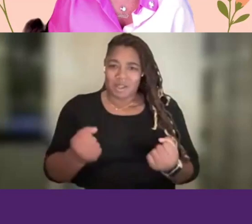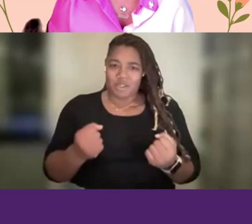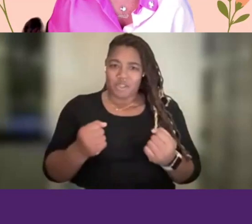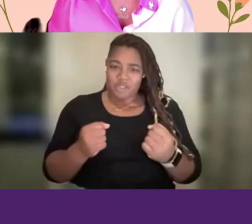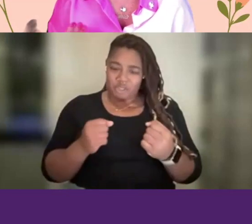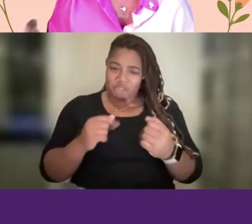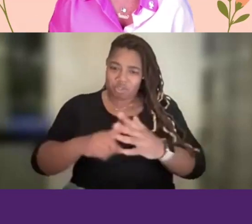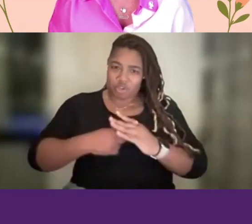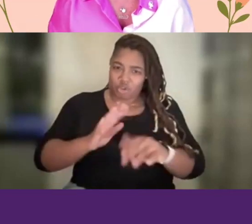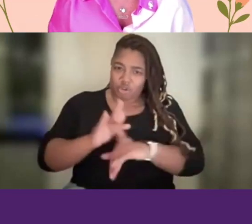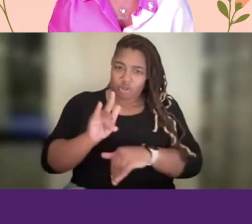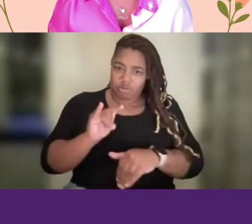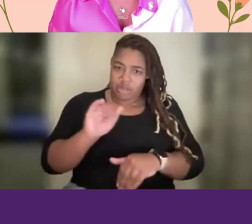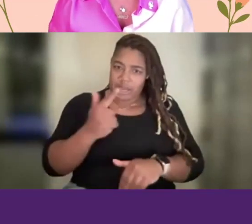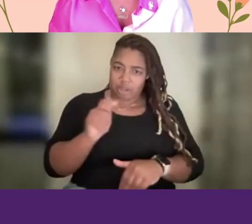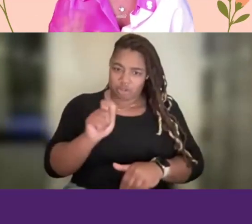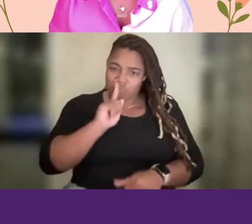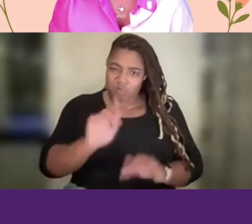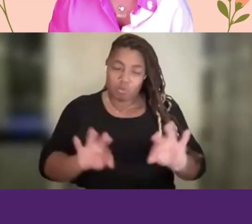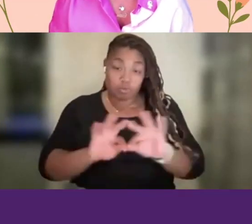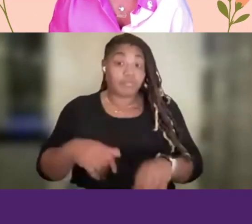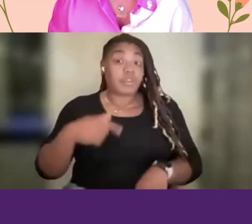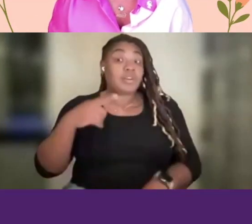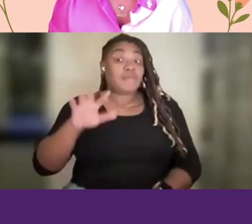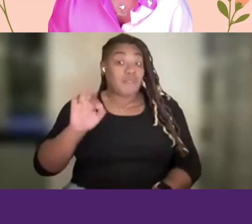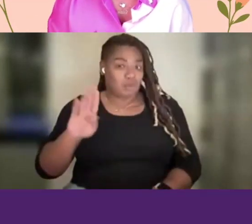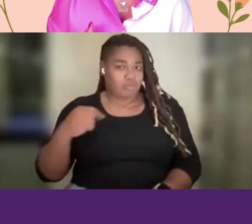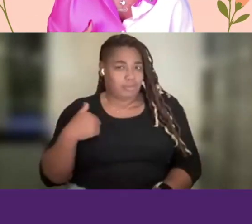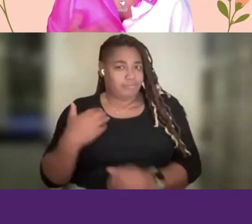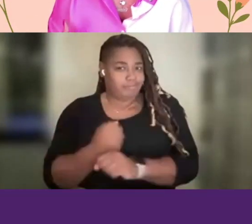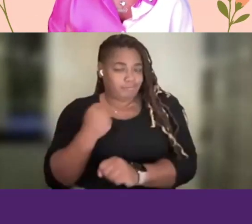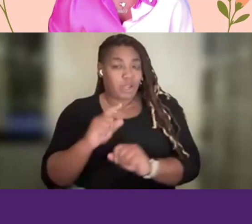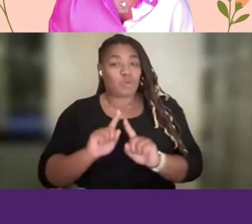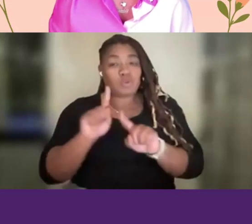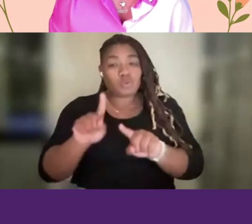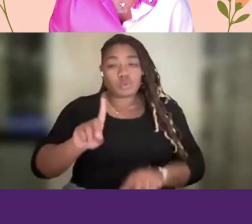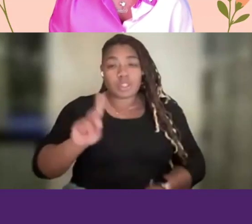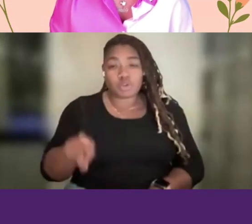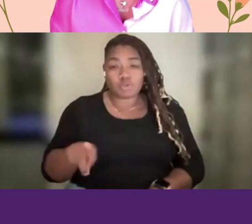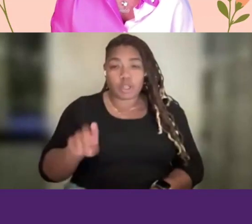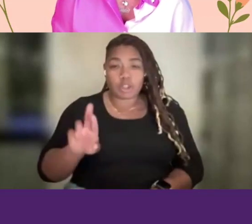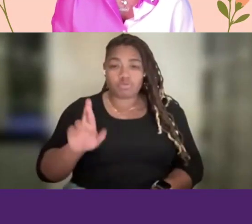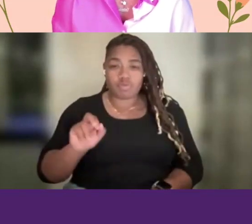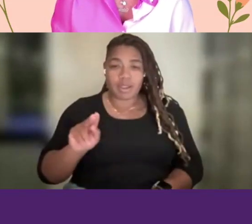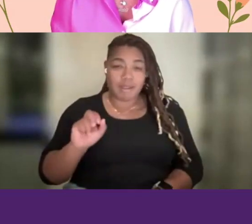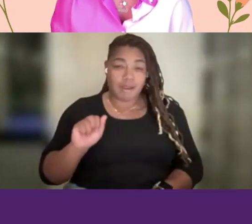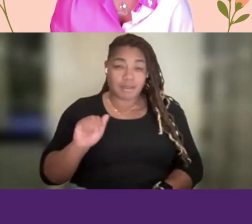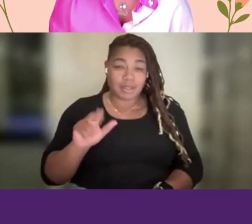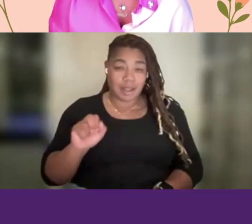in February for Black History Month to go to Detroit Renaissance High School and talk to some teenagers. They had a health